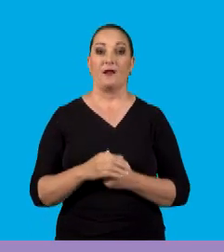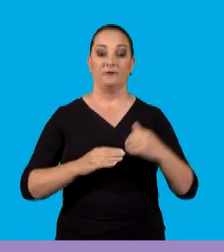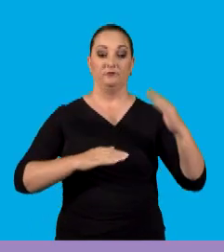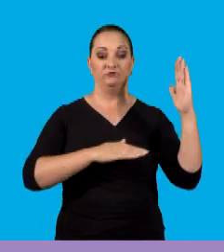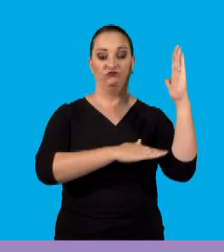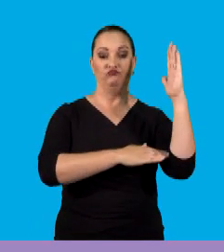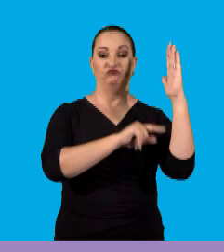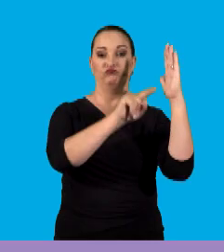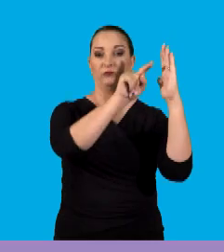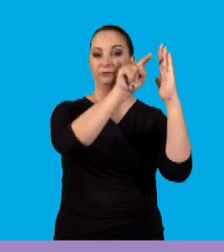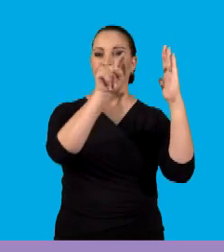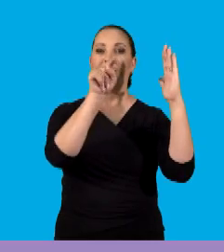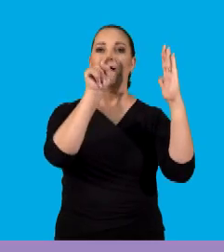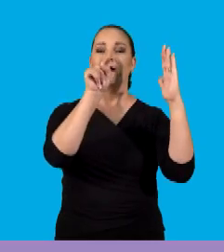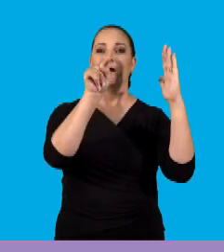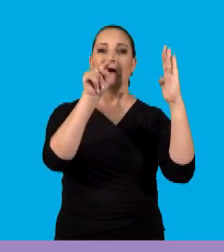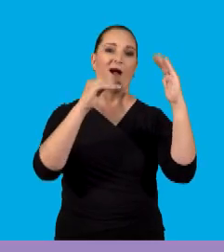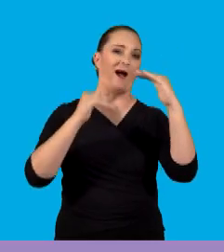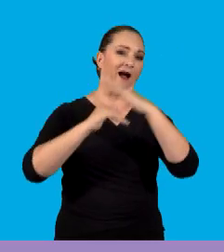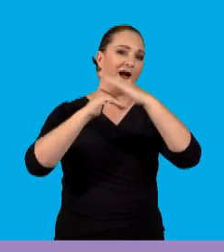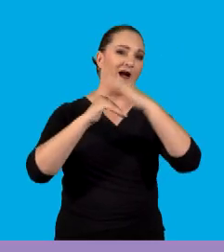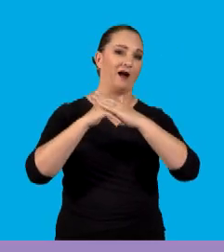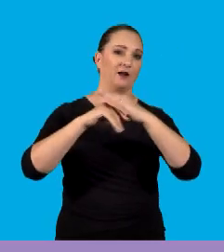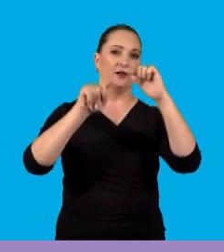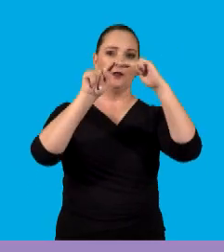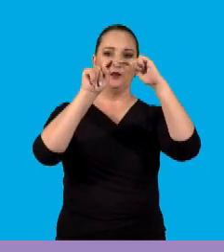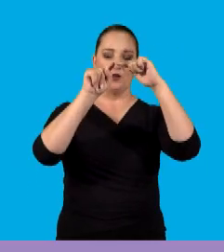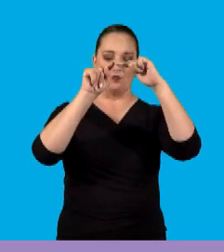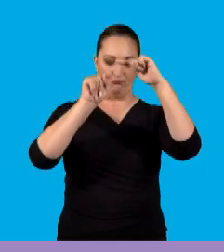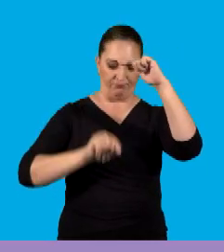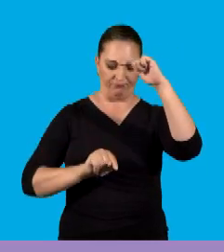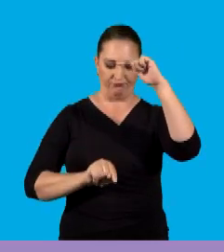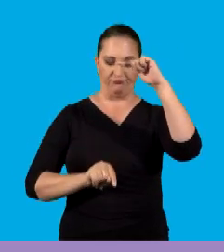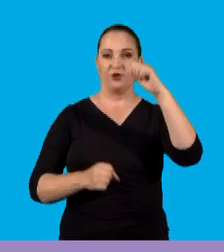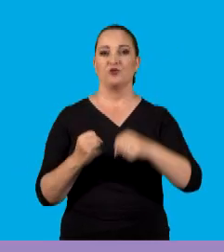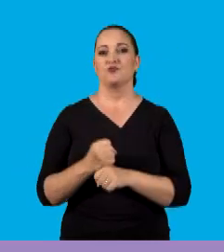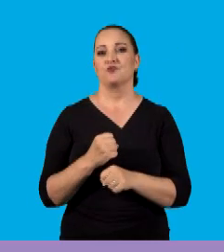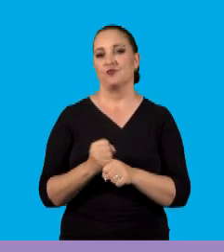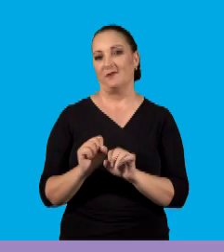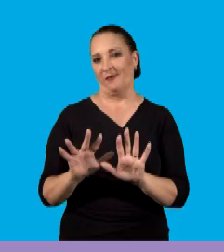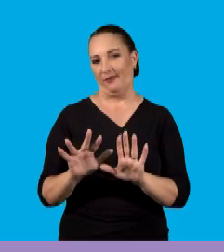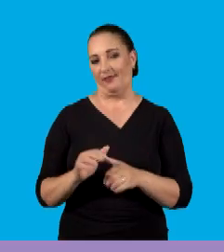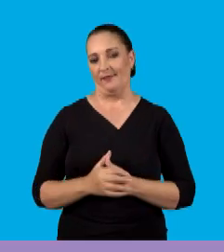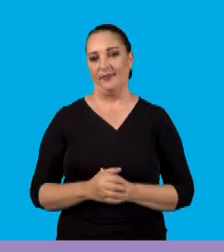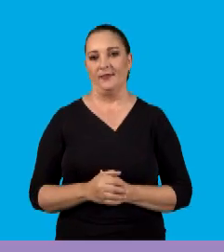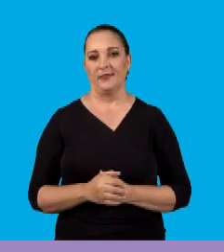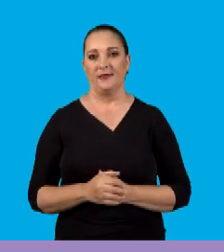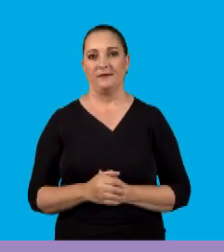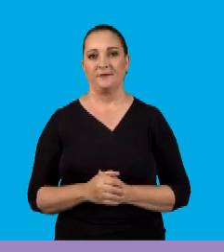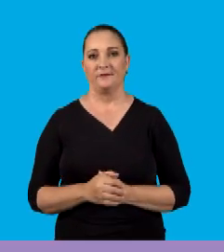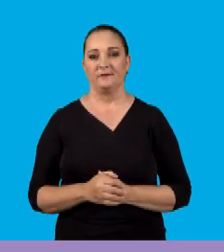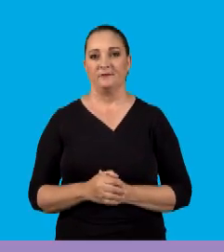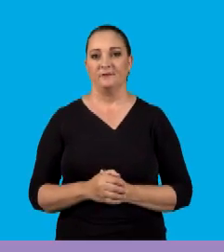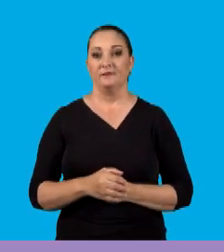point there is up there. And which grade is this? This is, of course, a grade 10. So we can